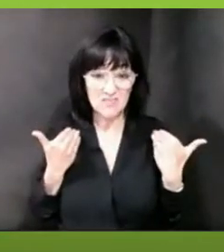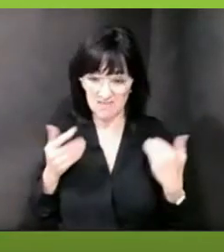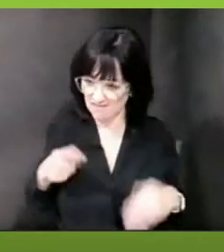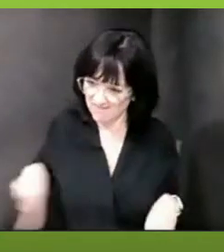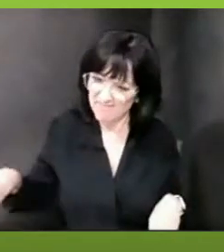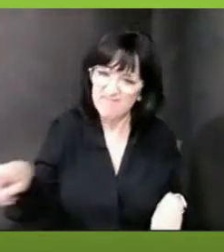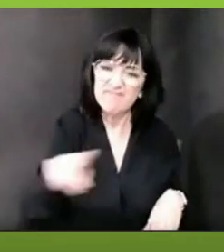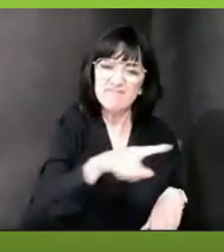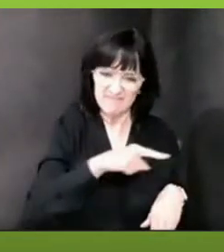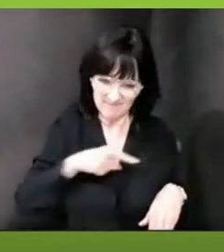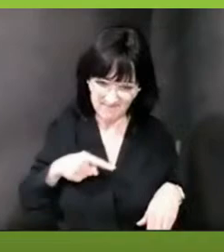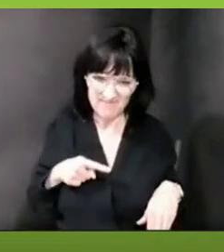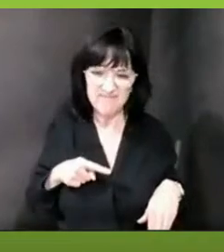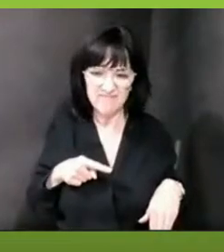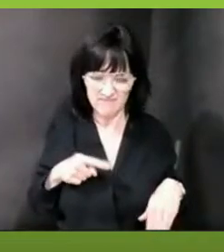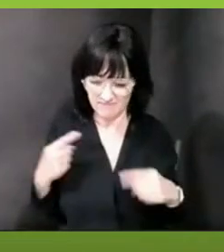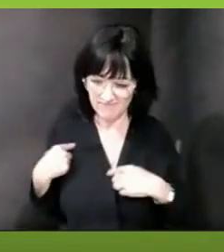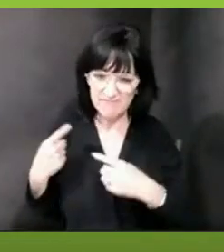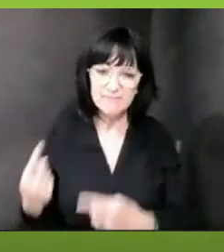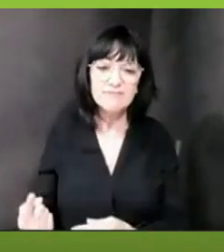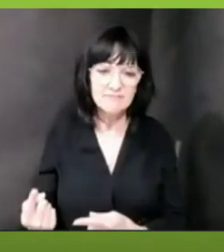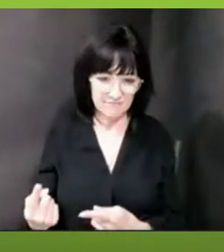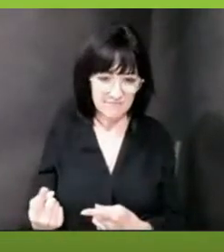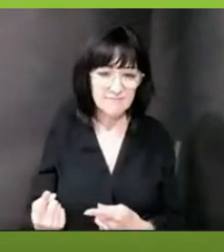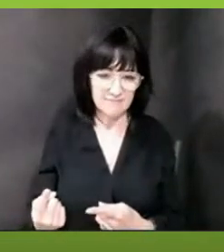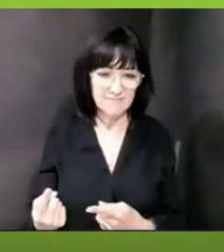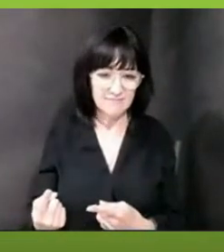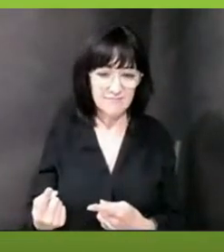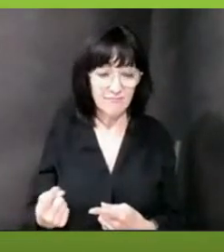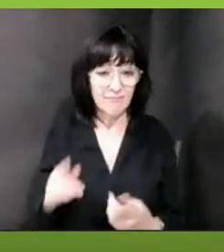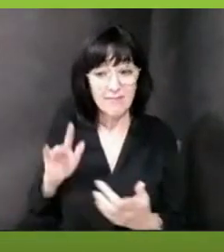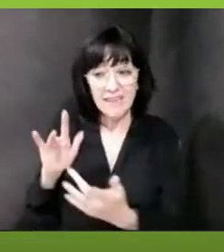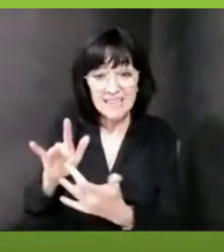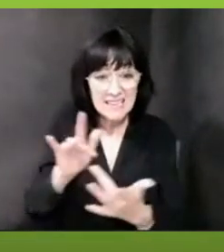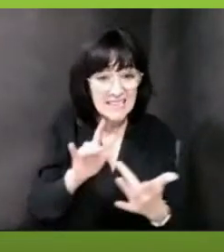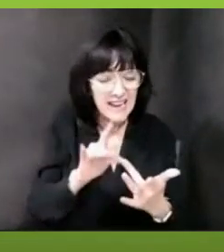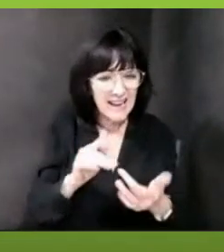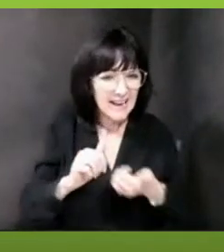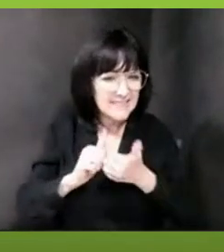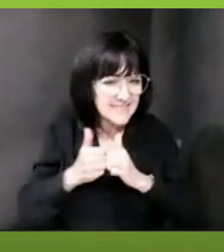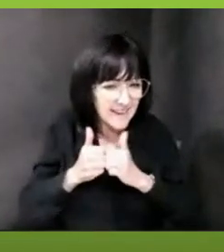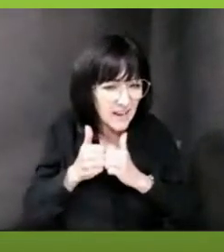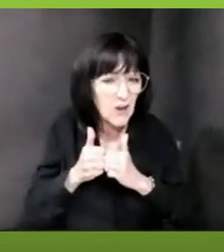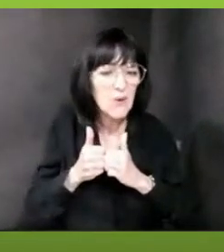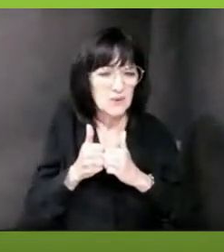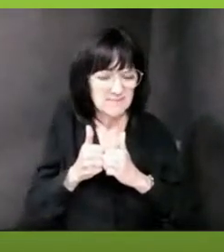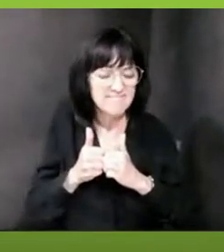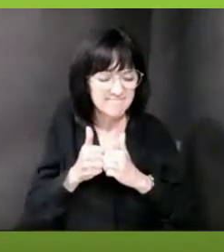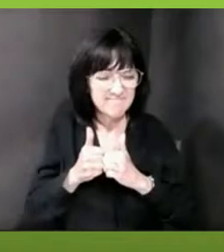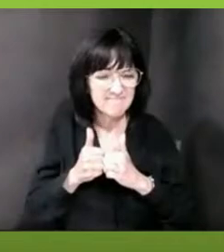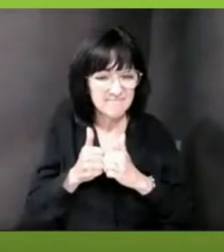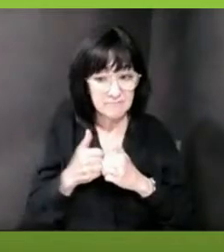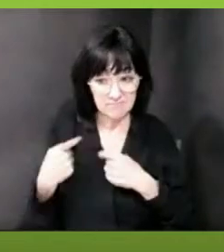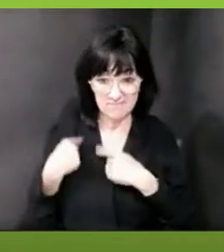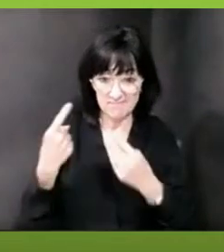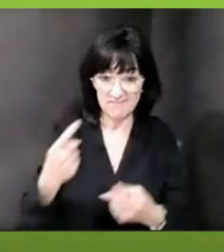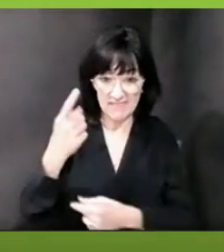do we connect? How do we reach those in need? We've had to do it differently over the past year.